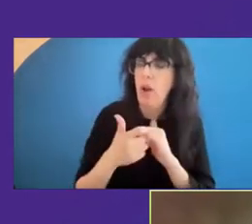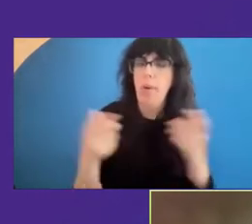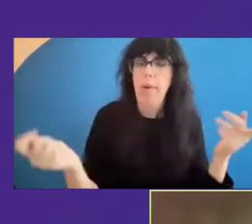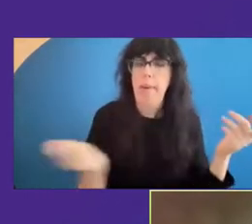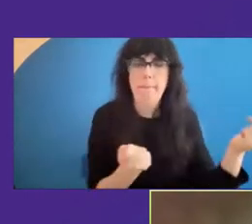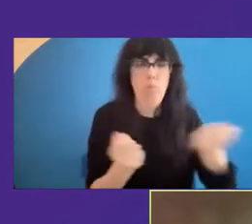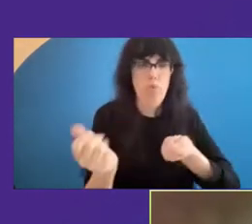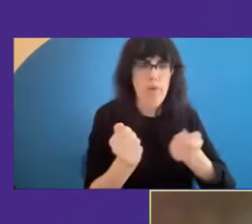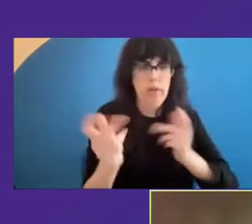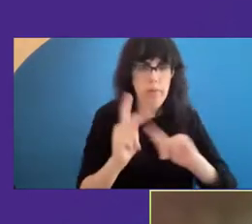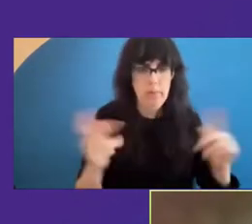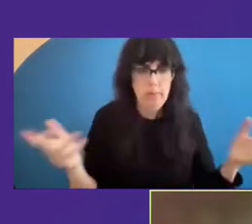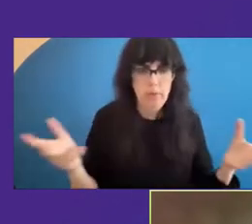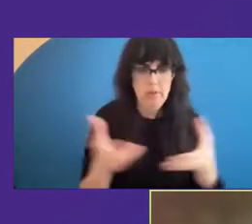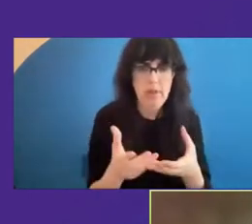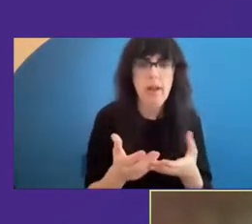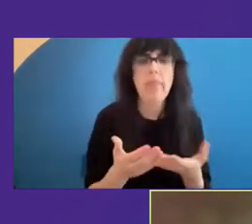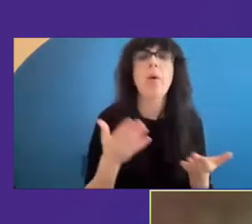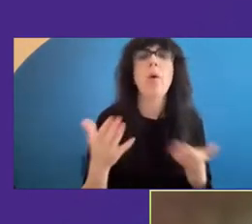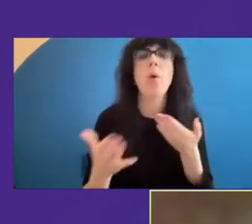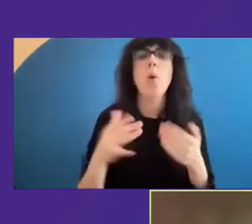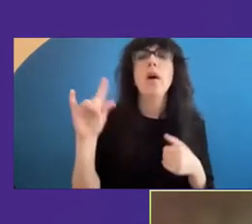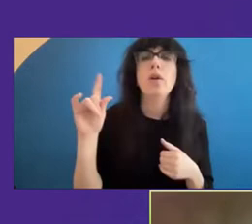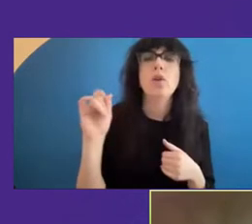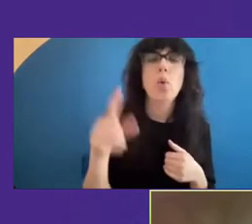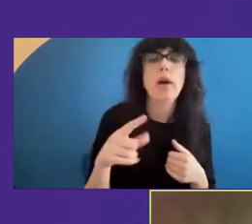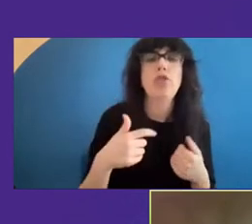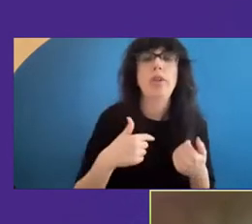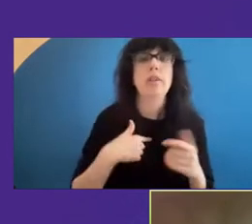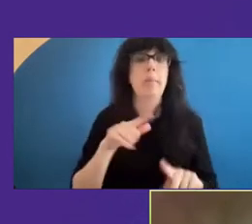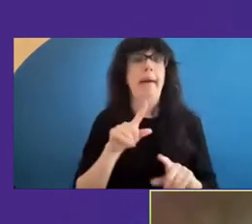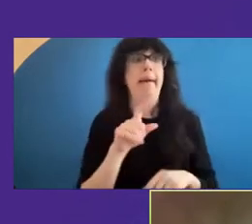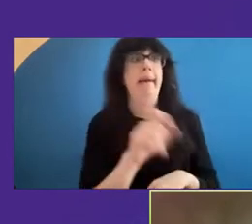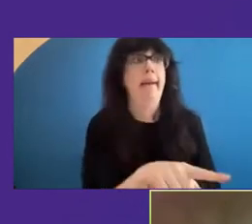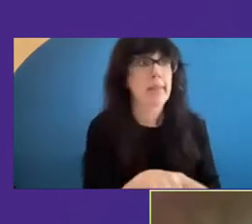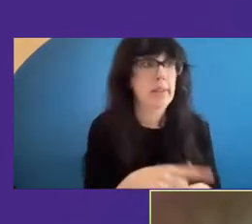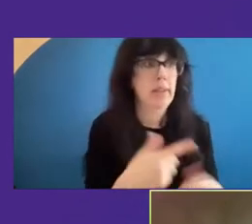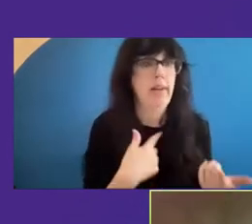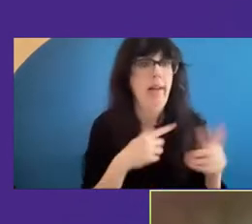What questions am I asking and answering?